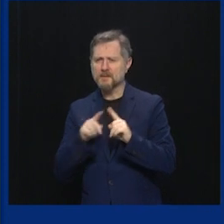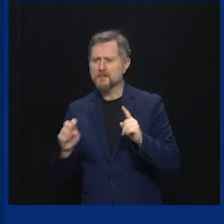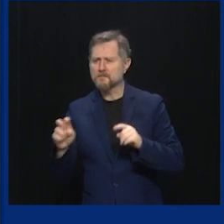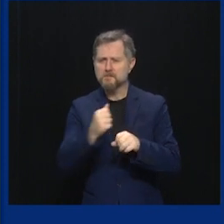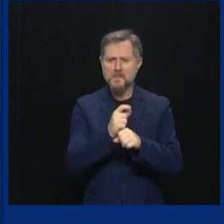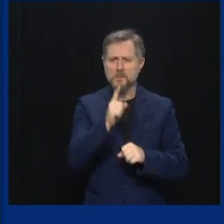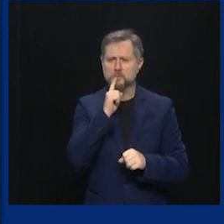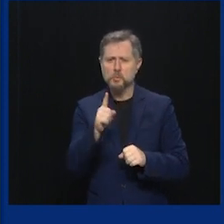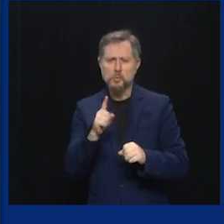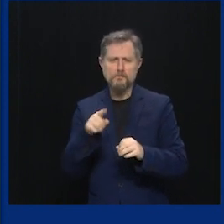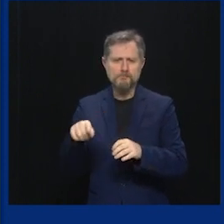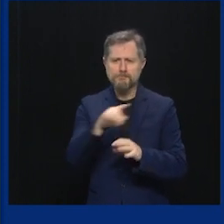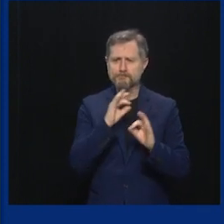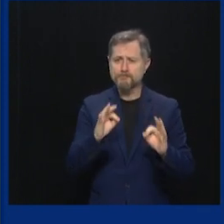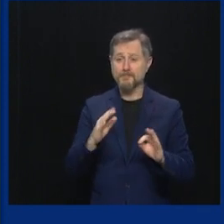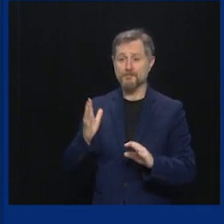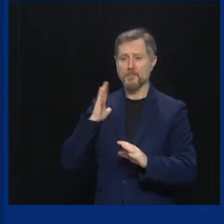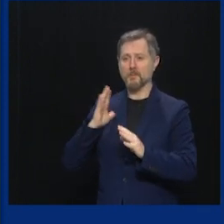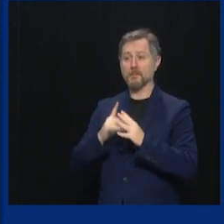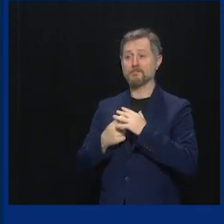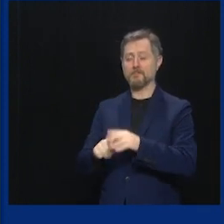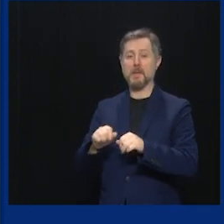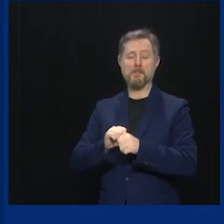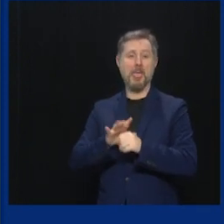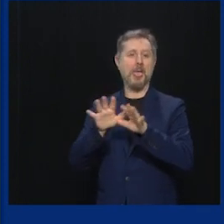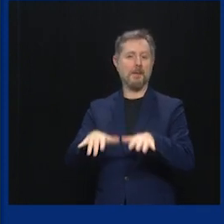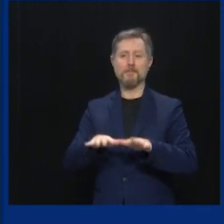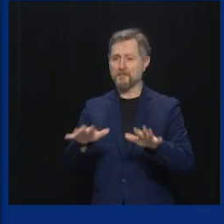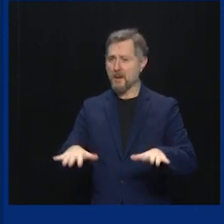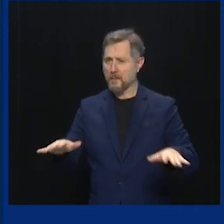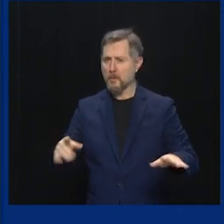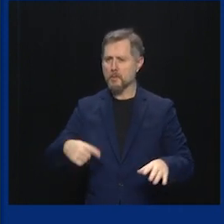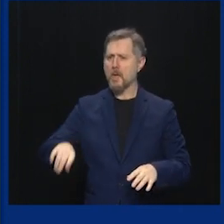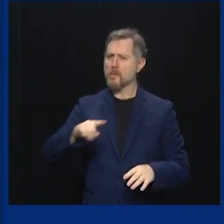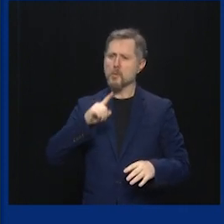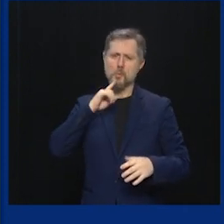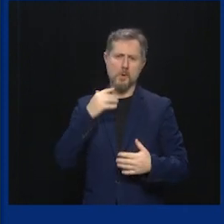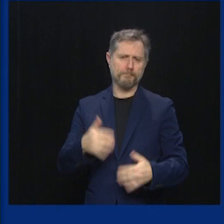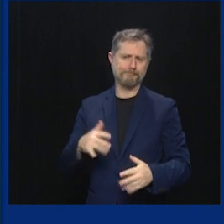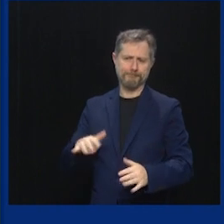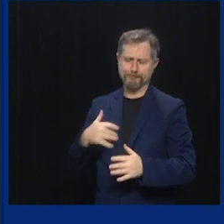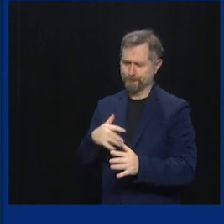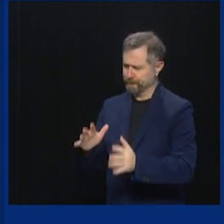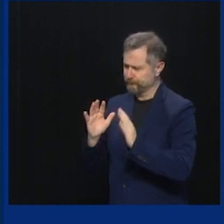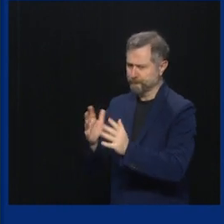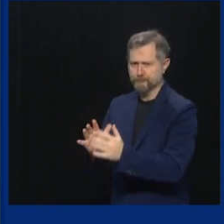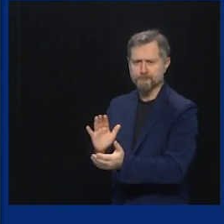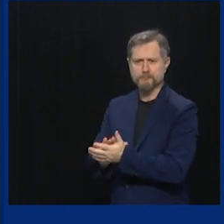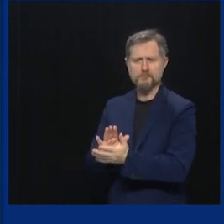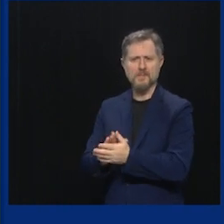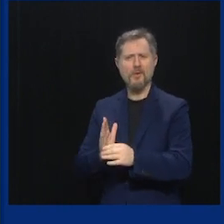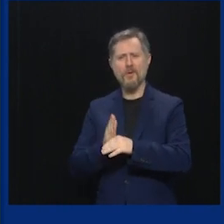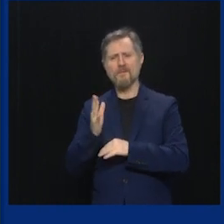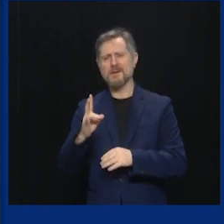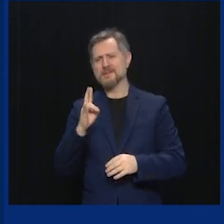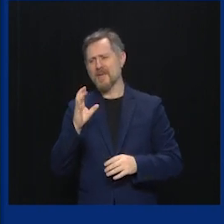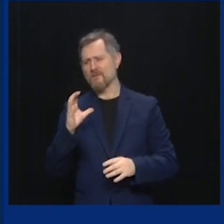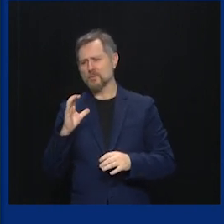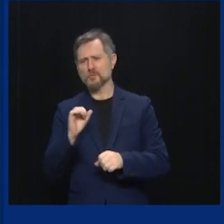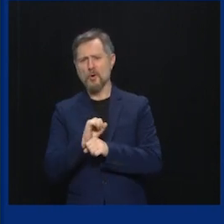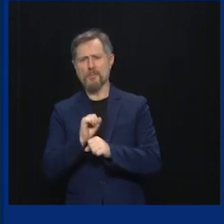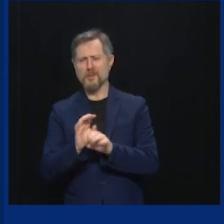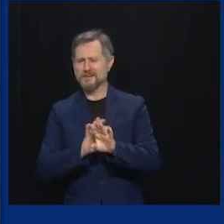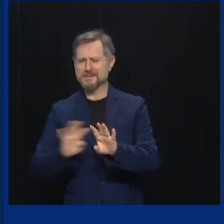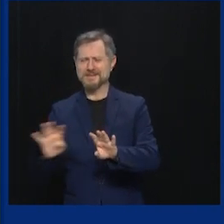through the early days of the pandemic. They are our frontline workers who I want to applaud them, the 700 members of the Wadsworth family who